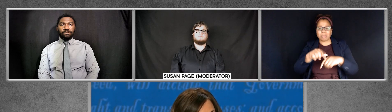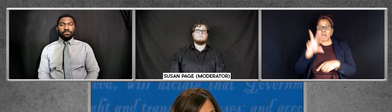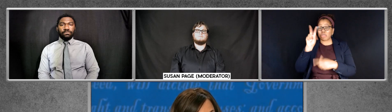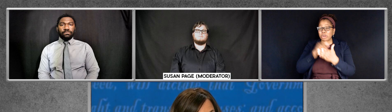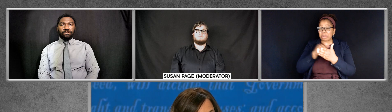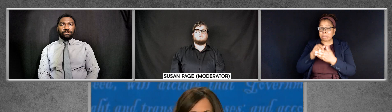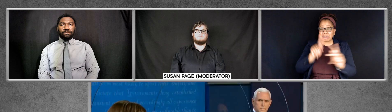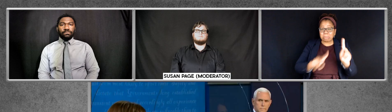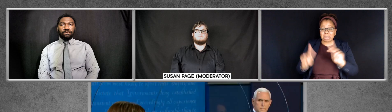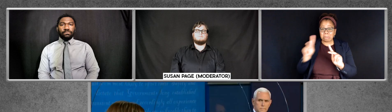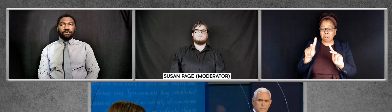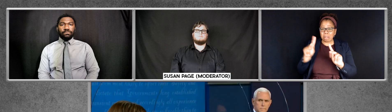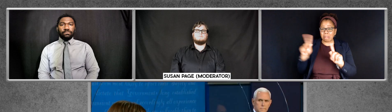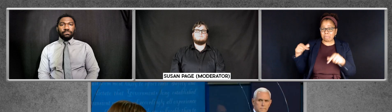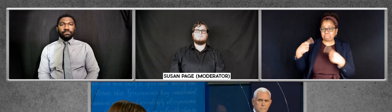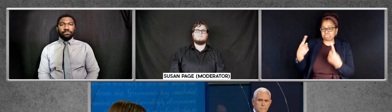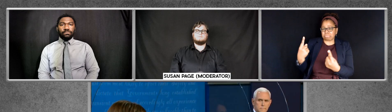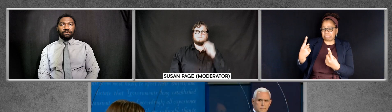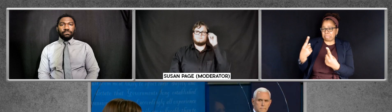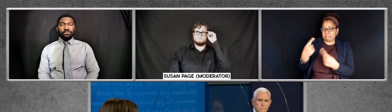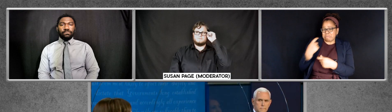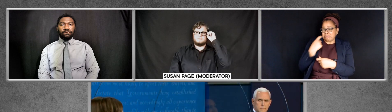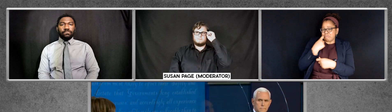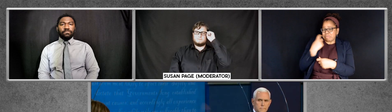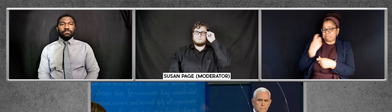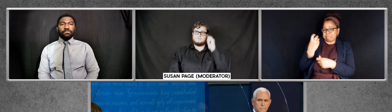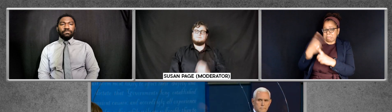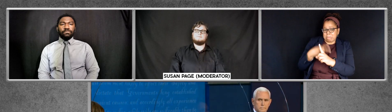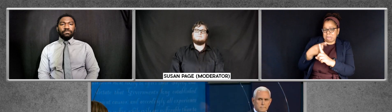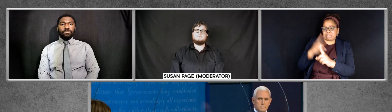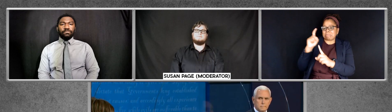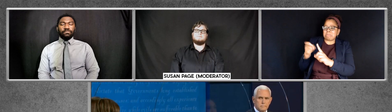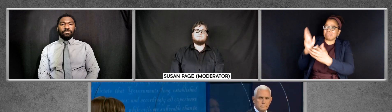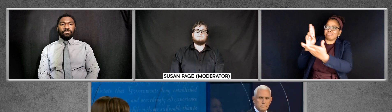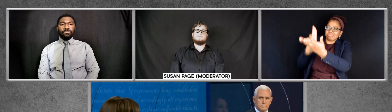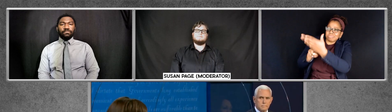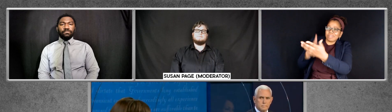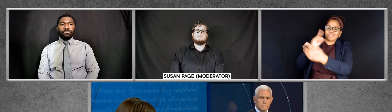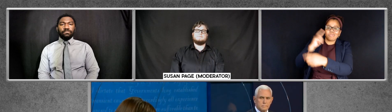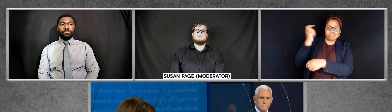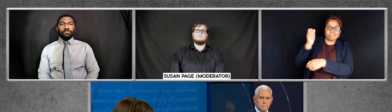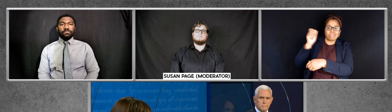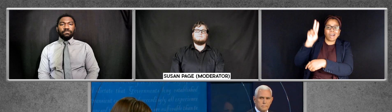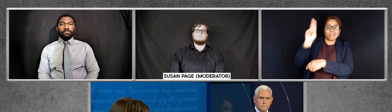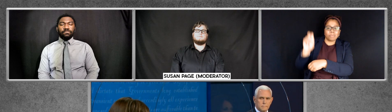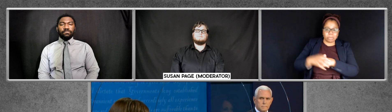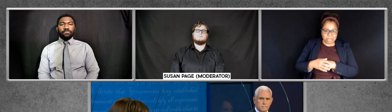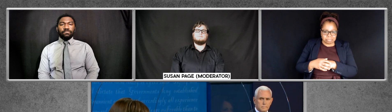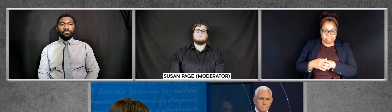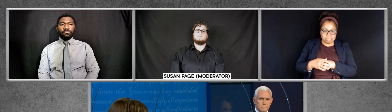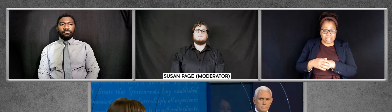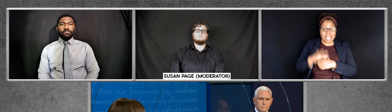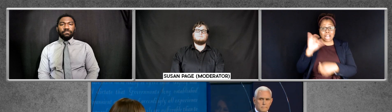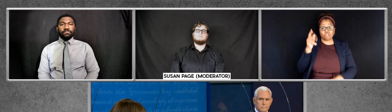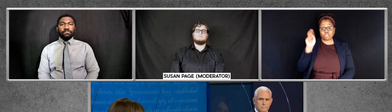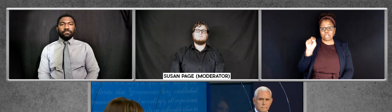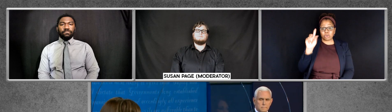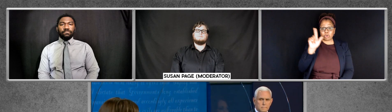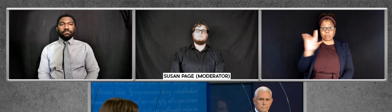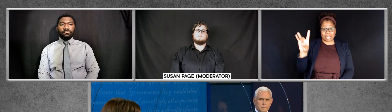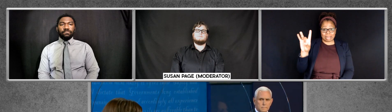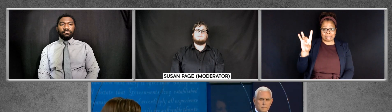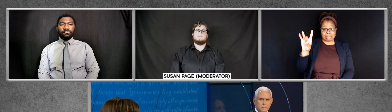several months had to file for unemployment. And here's the thing. On January 28th, the